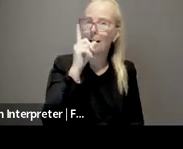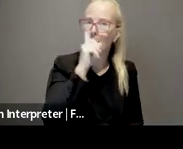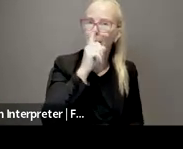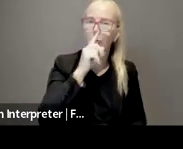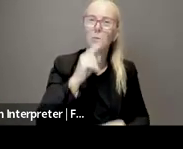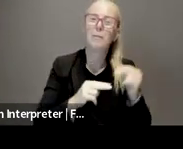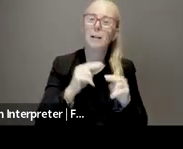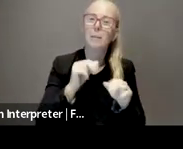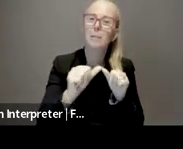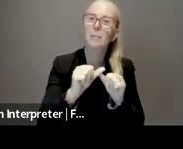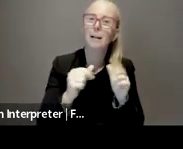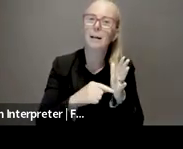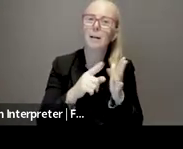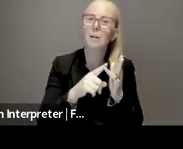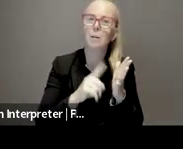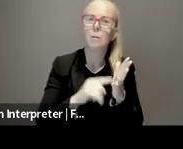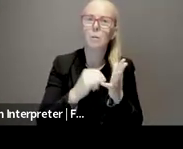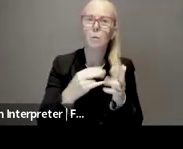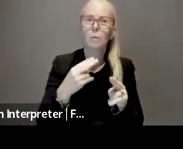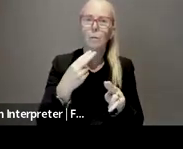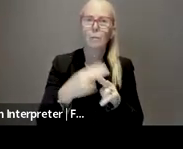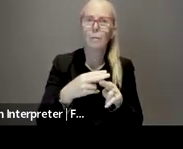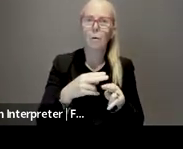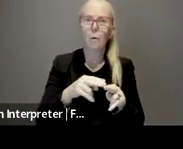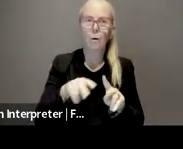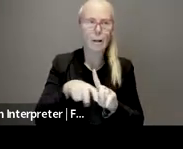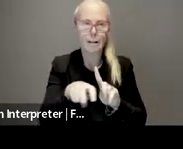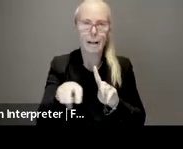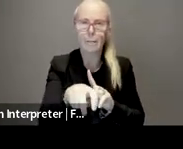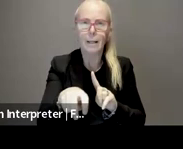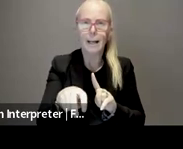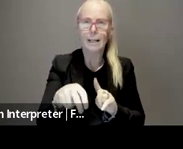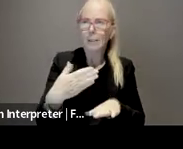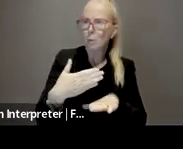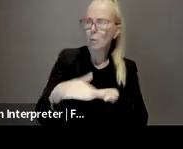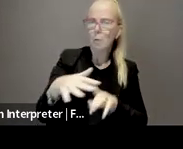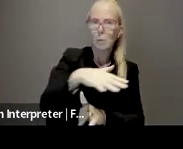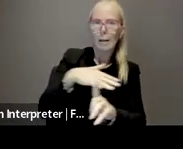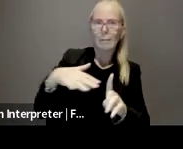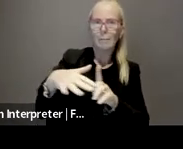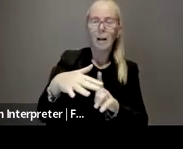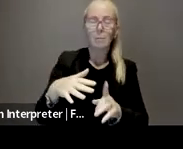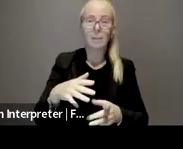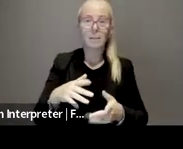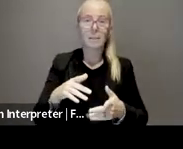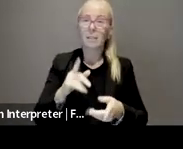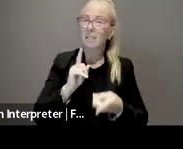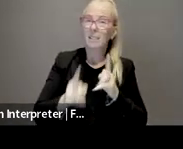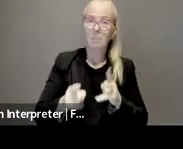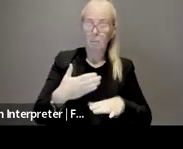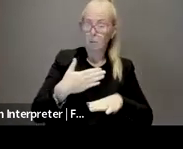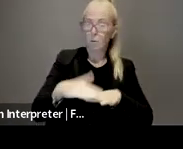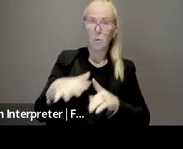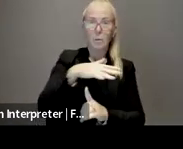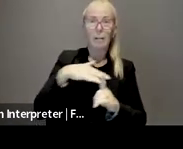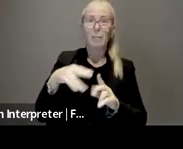unfamiliar environments. Navigation challenges can be exhausting and even discourage participation in social and professional opportunities.